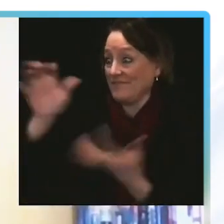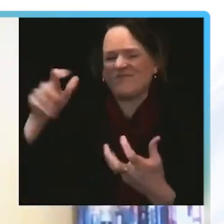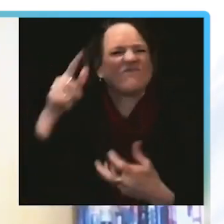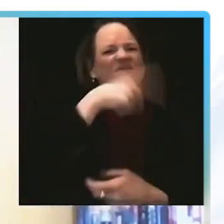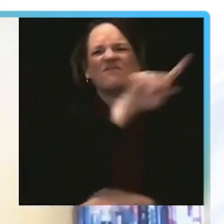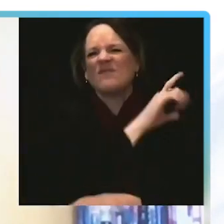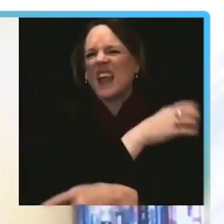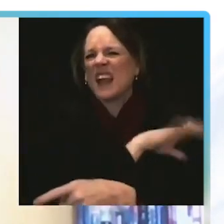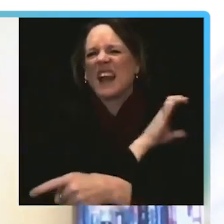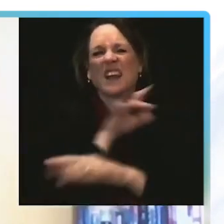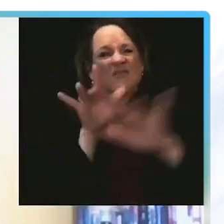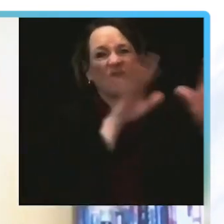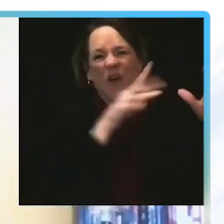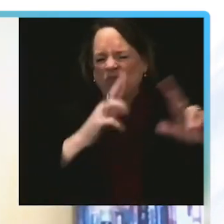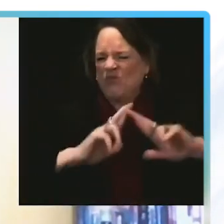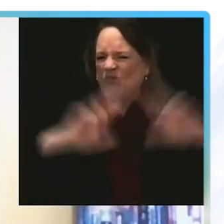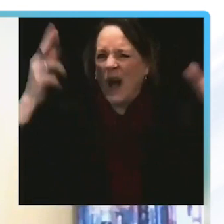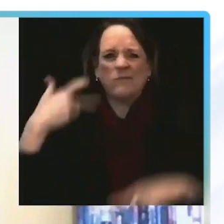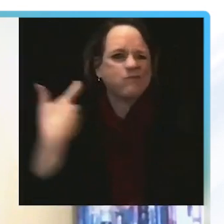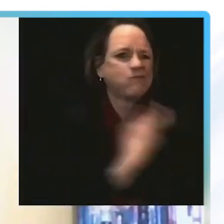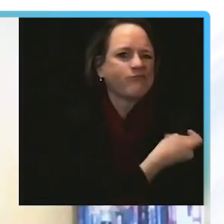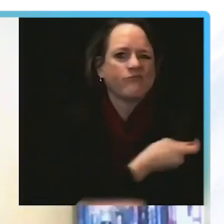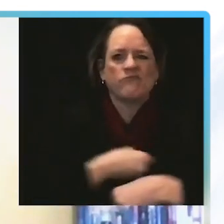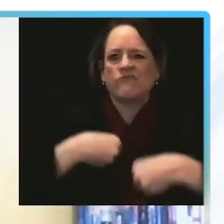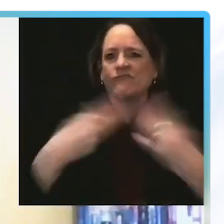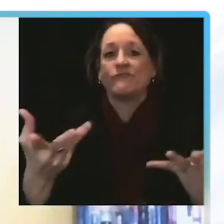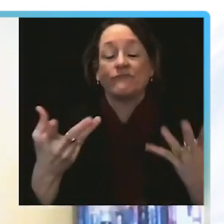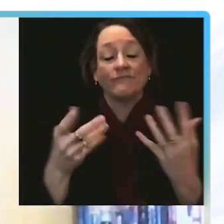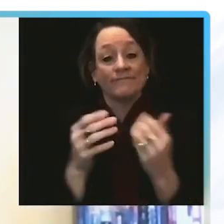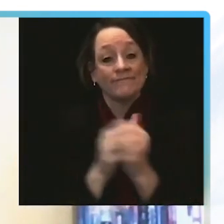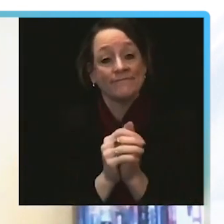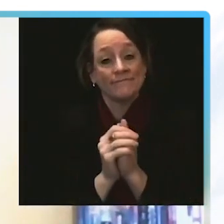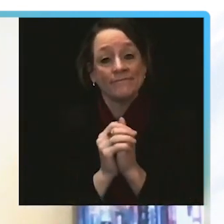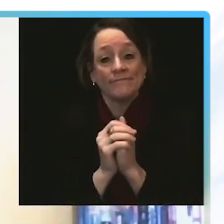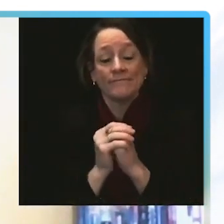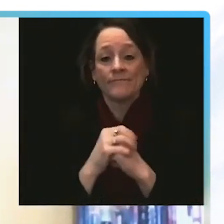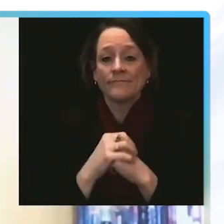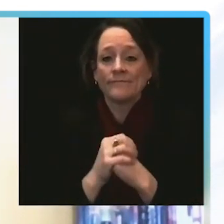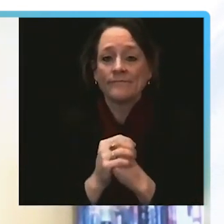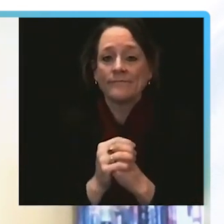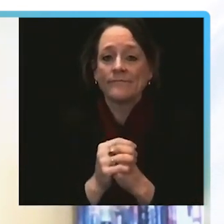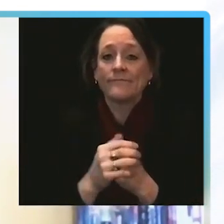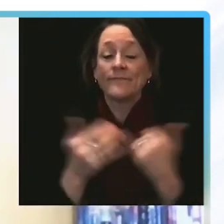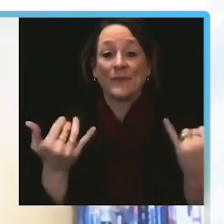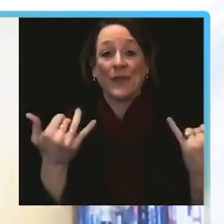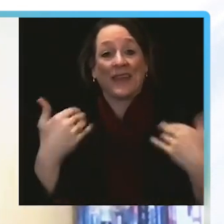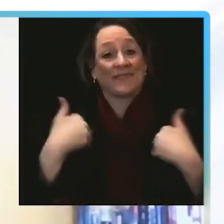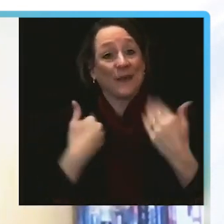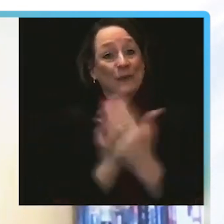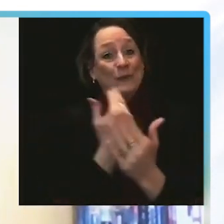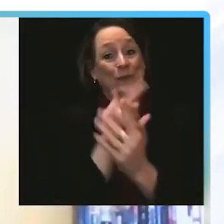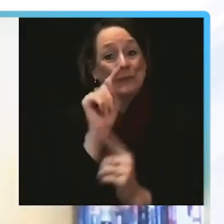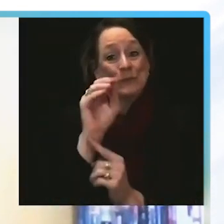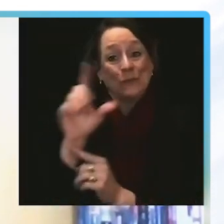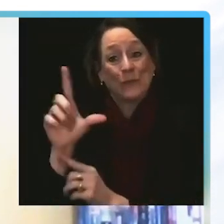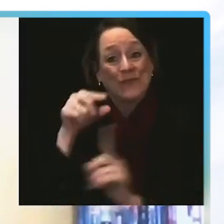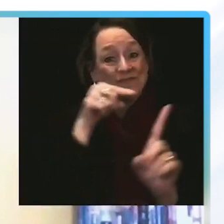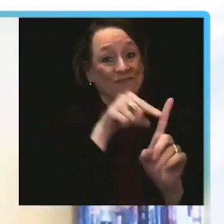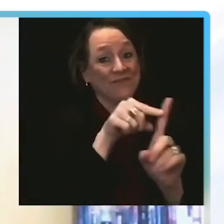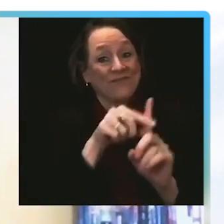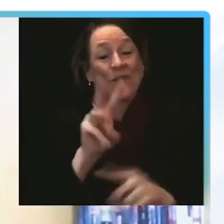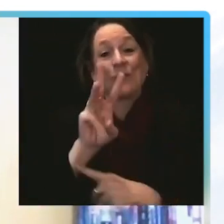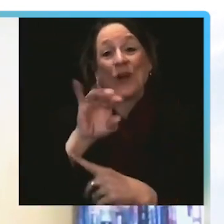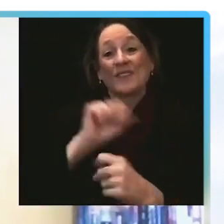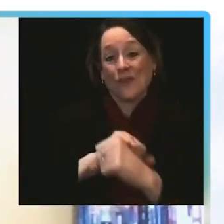that is coming soon, the Wisconsin COVID-19 Vaccine Registry. We are making this registry